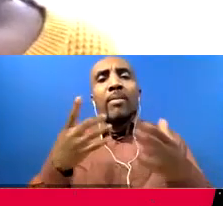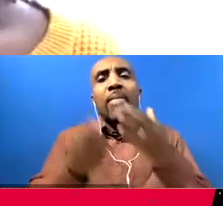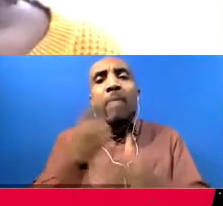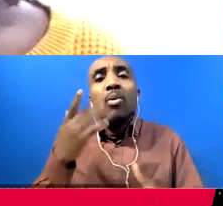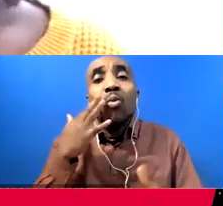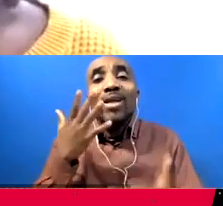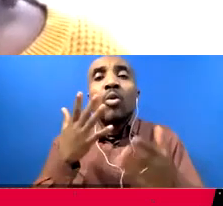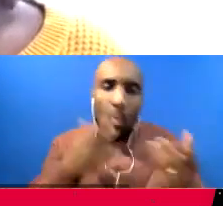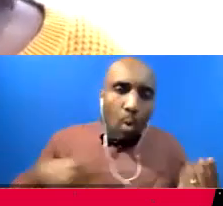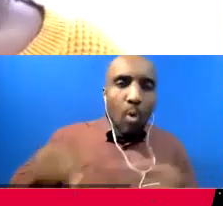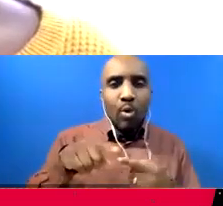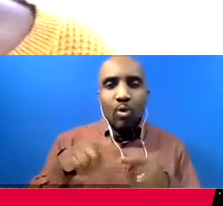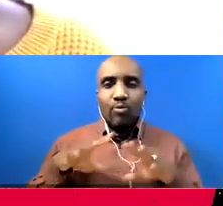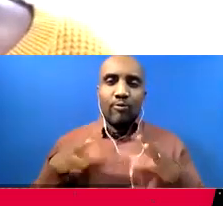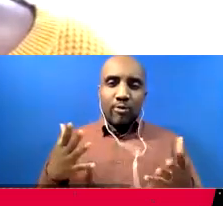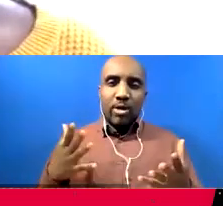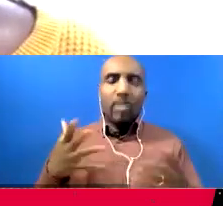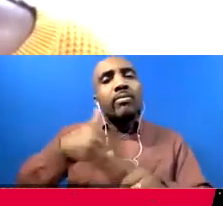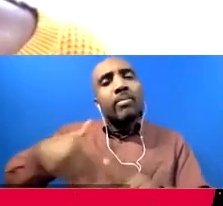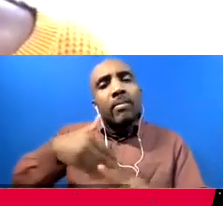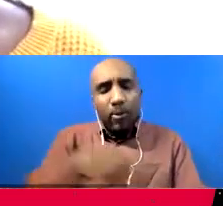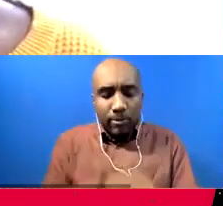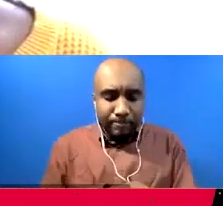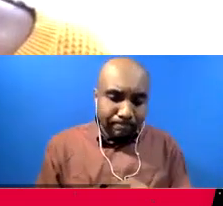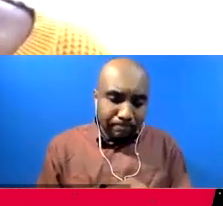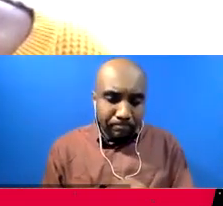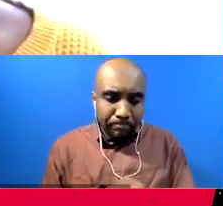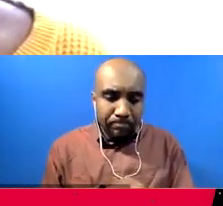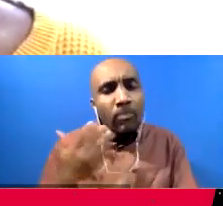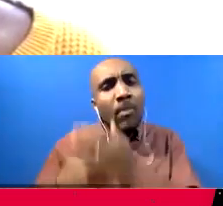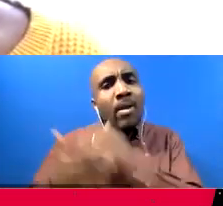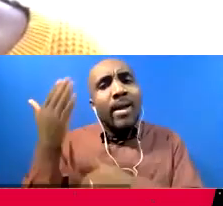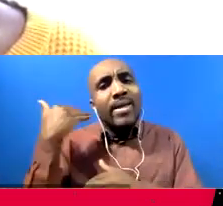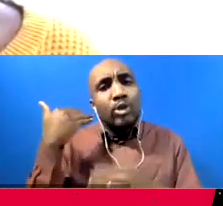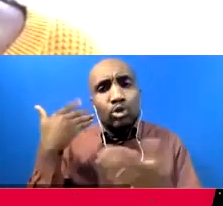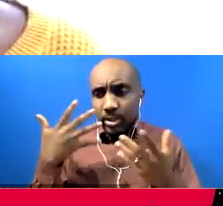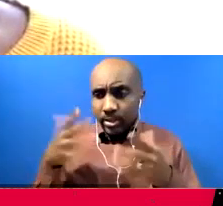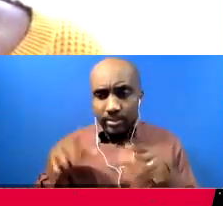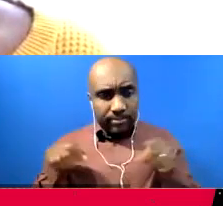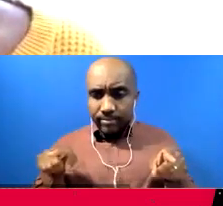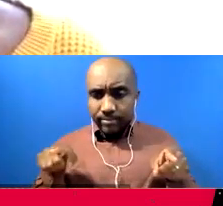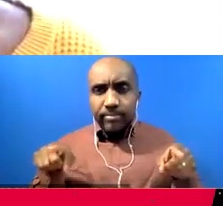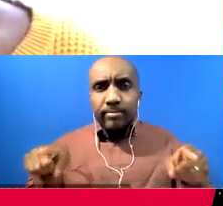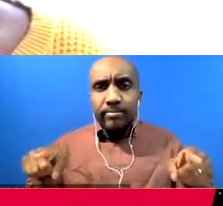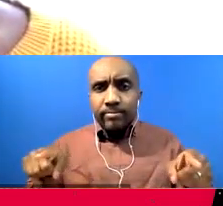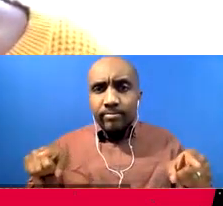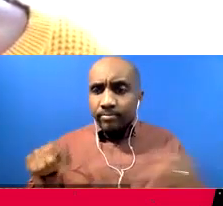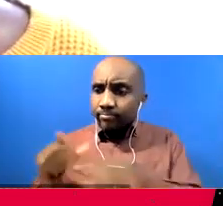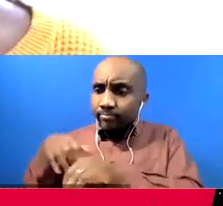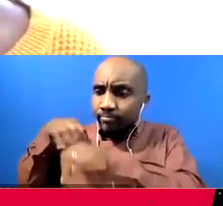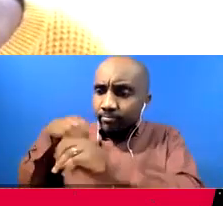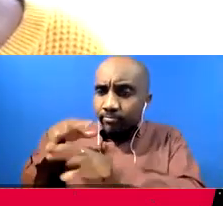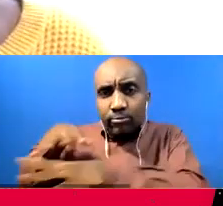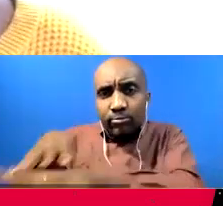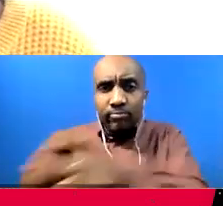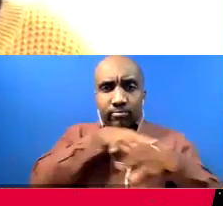free. So coming from that background and understanding that history, our movements become just so much stronger when we all stand together. And